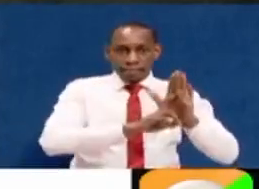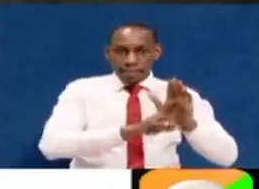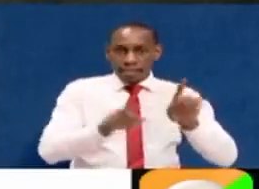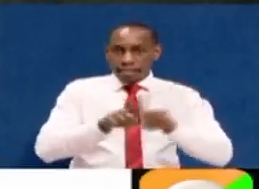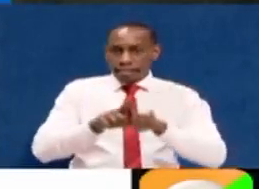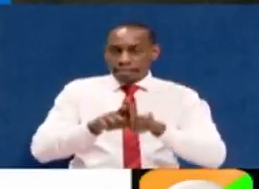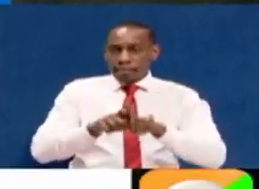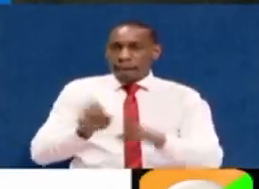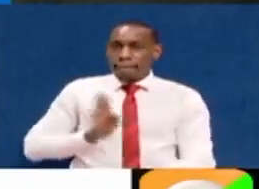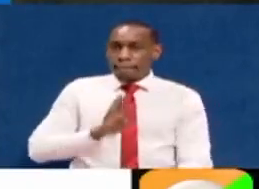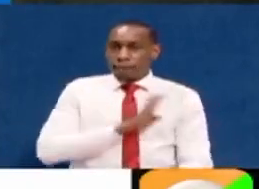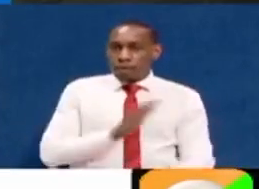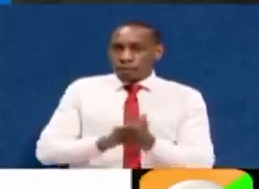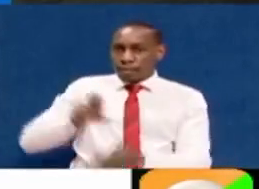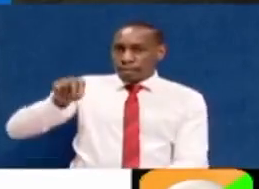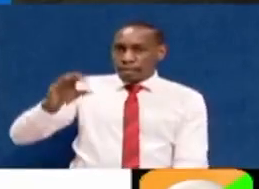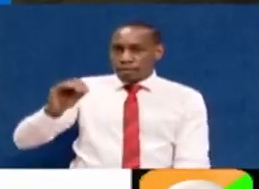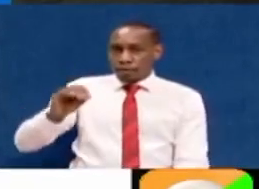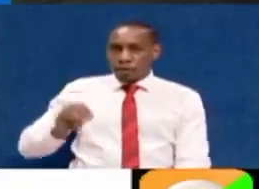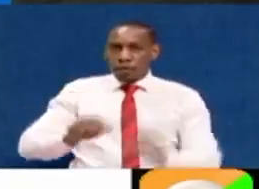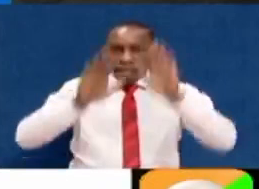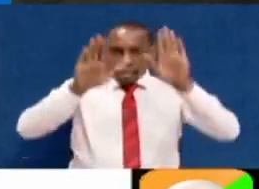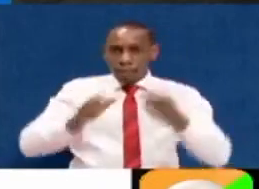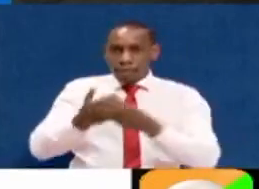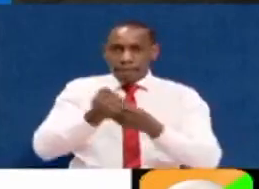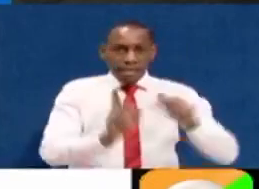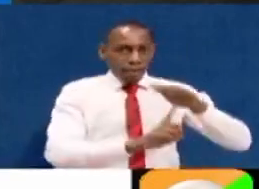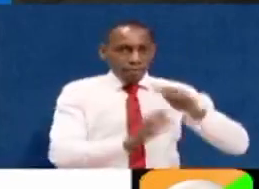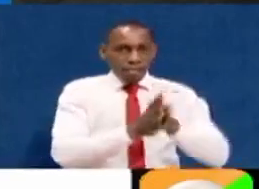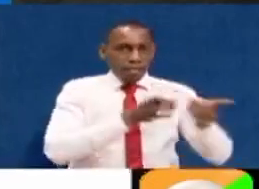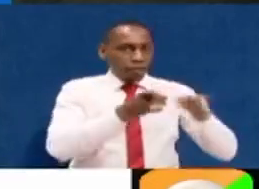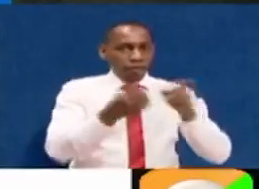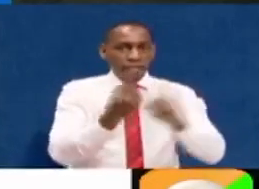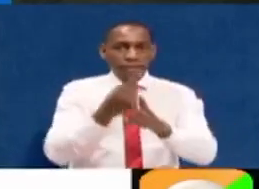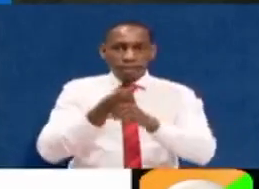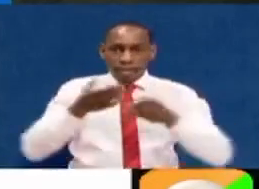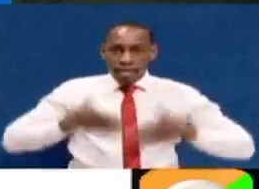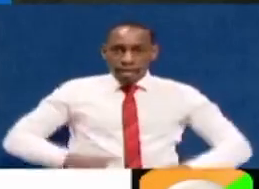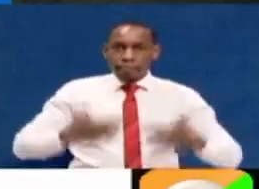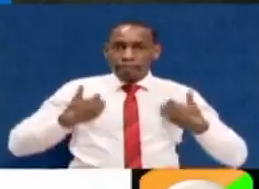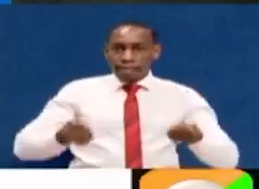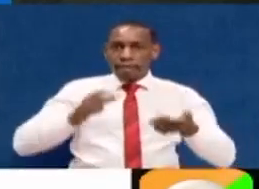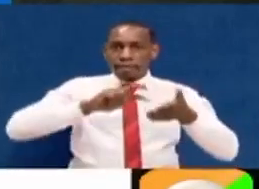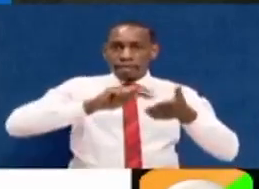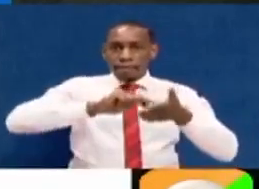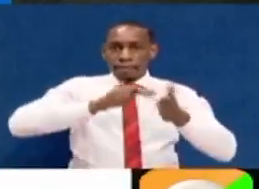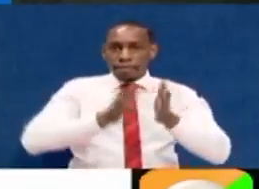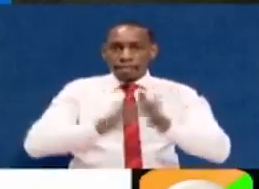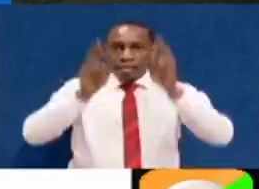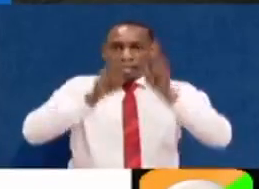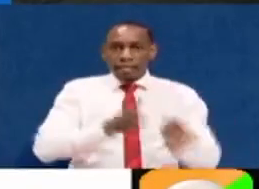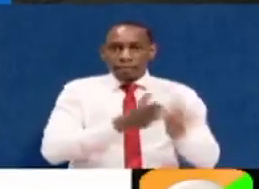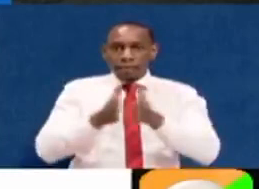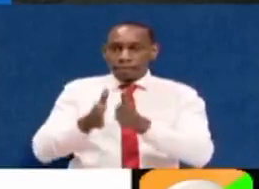in the FHOK board, with the NGO a crucial partner of the ministry in running several reproductive health projects. The International